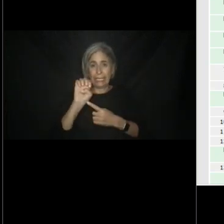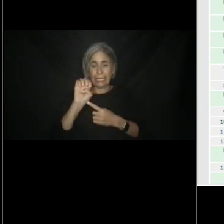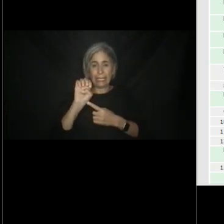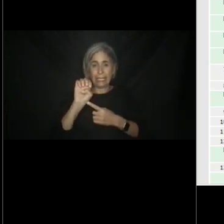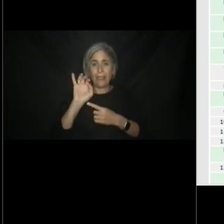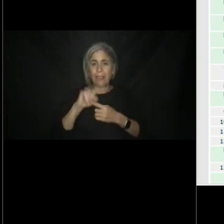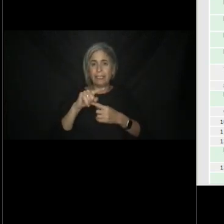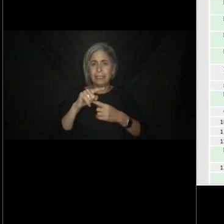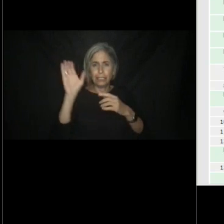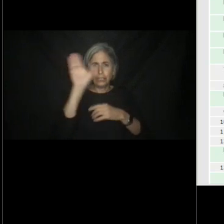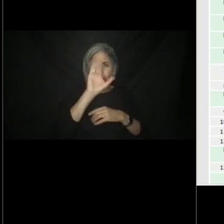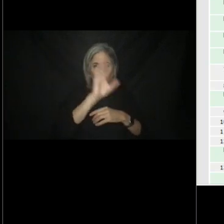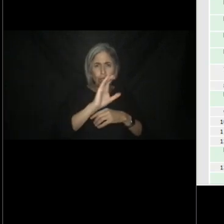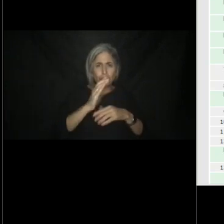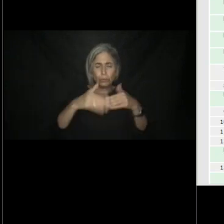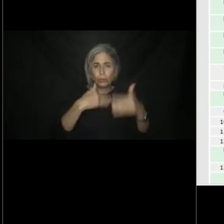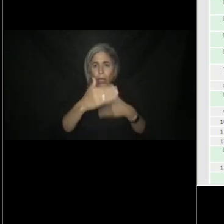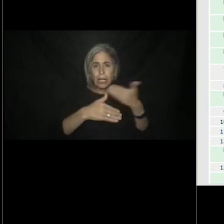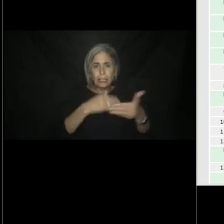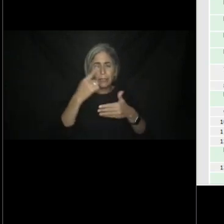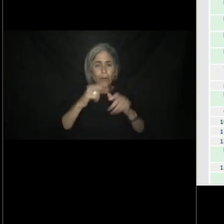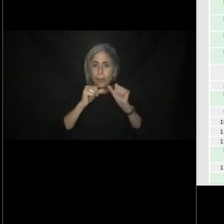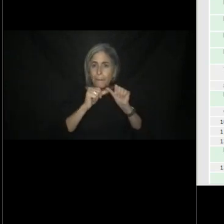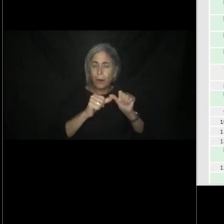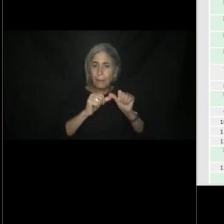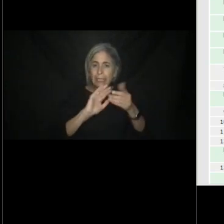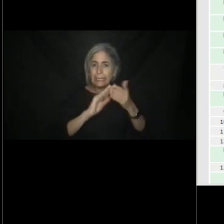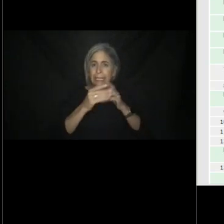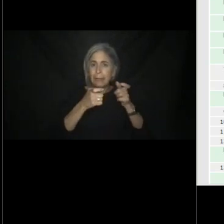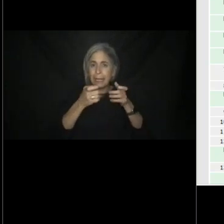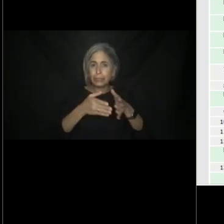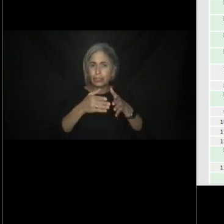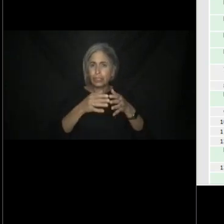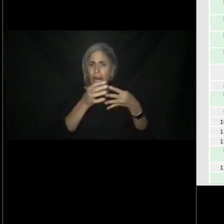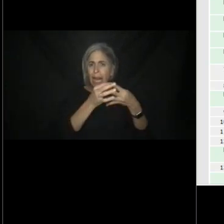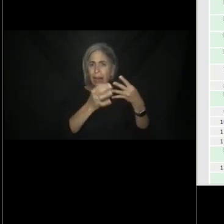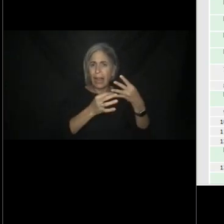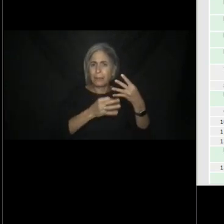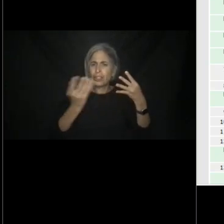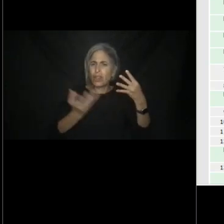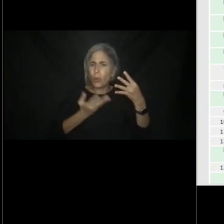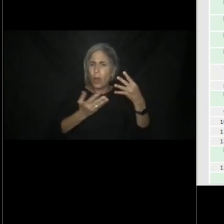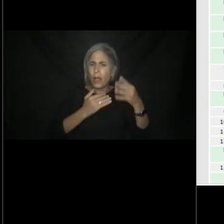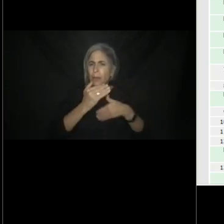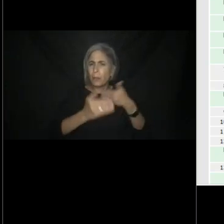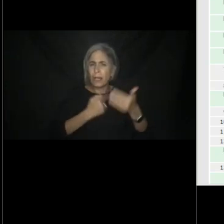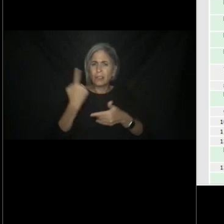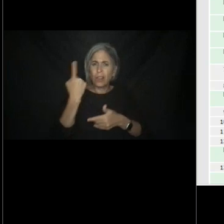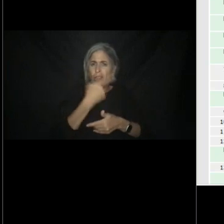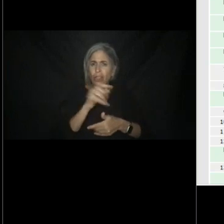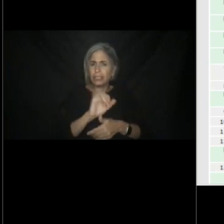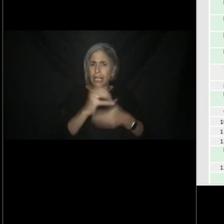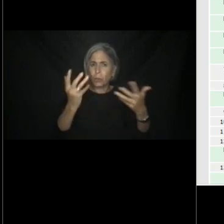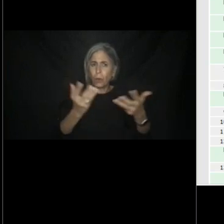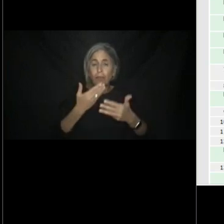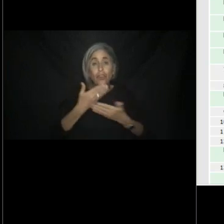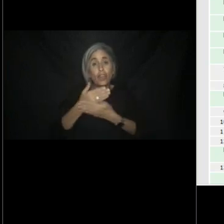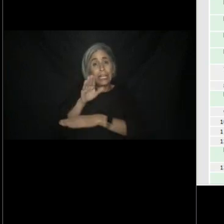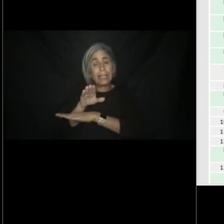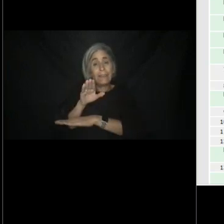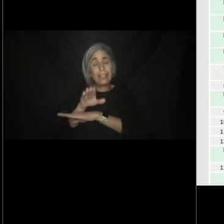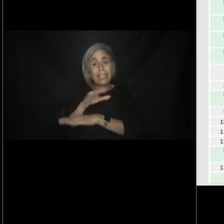the search process for the permanent city manager. What are our options? What's the process like? Good evening, Mayor